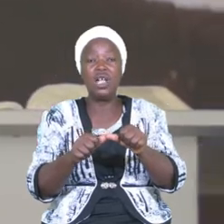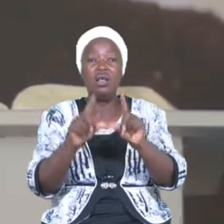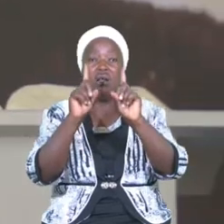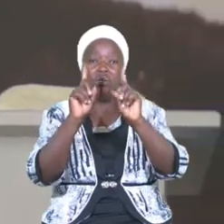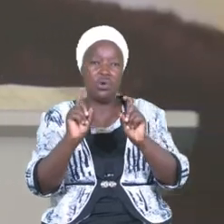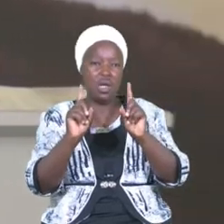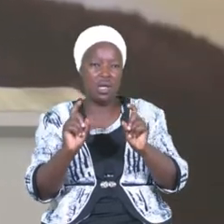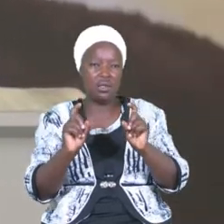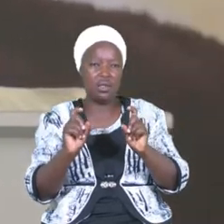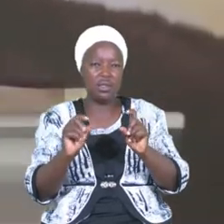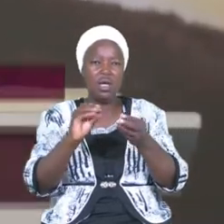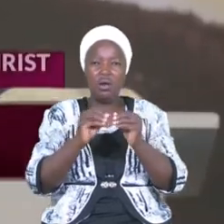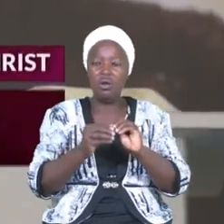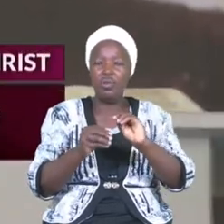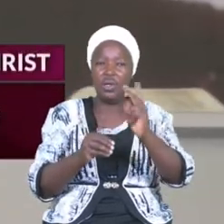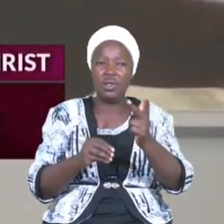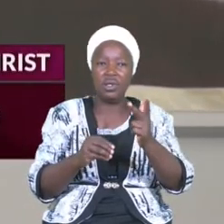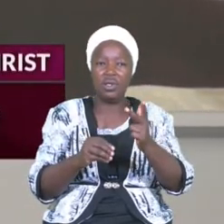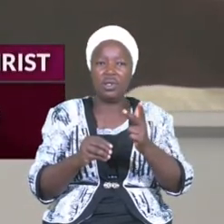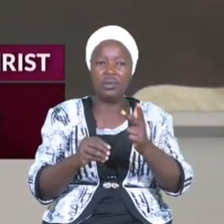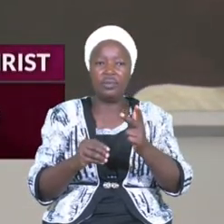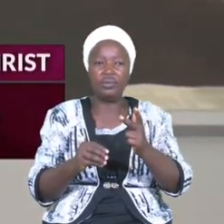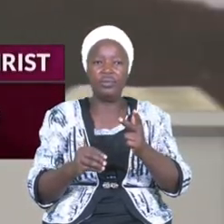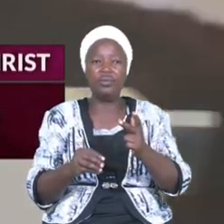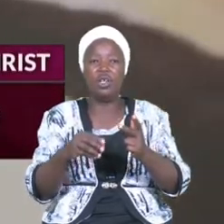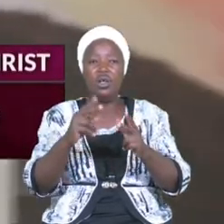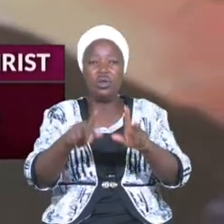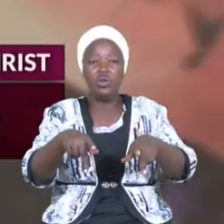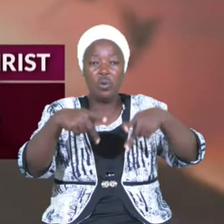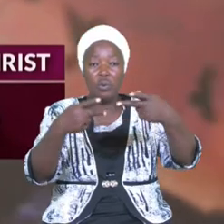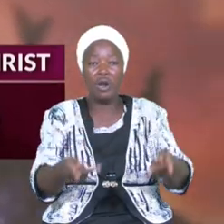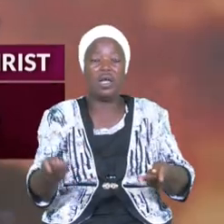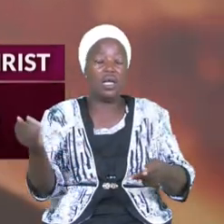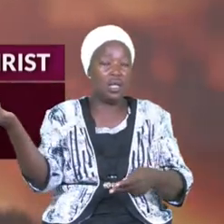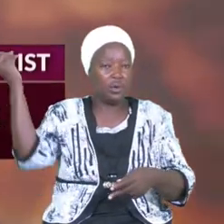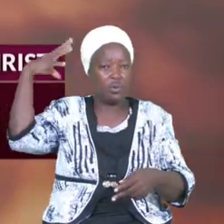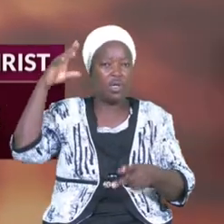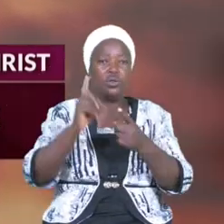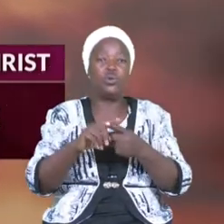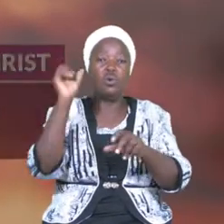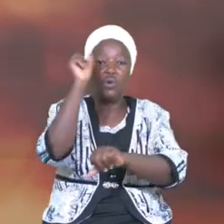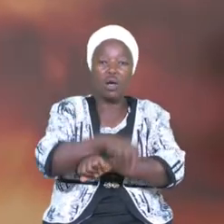three, supplied grace to overcome carnal tongues.